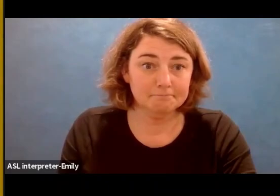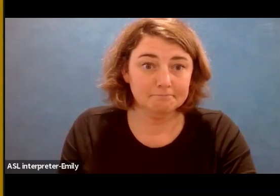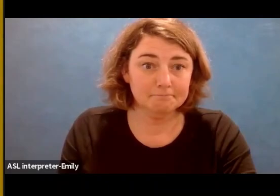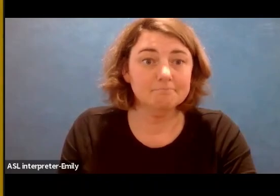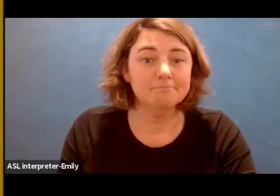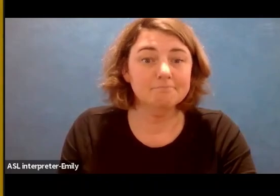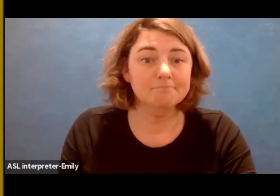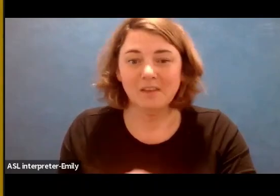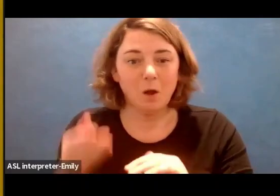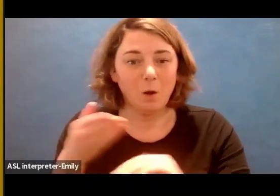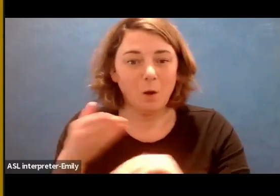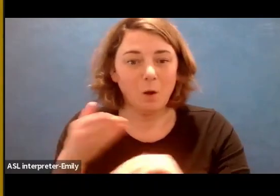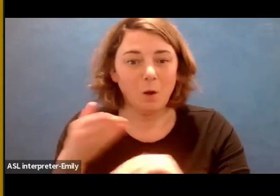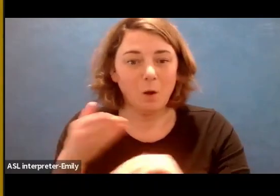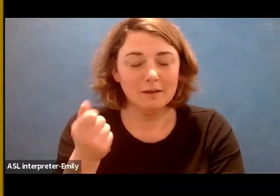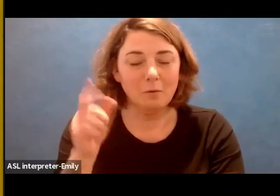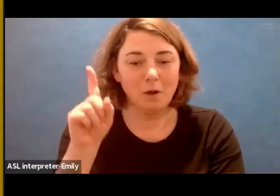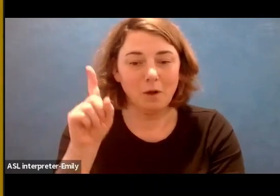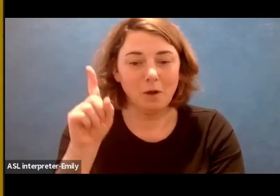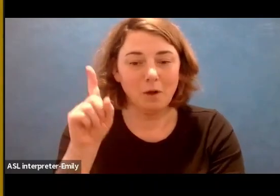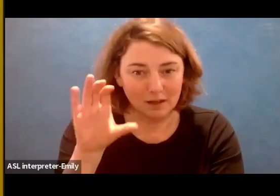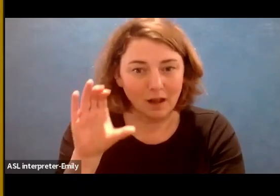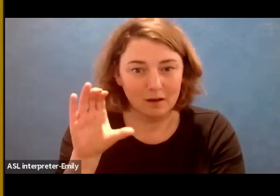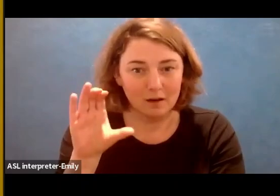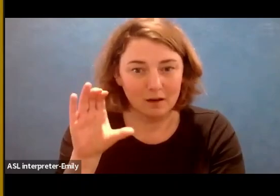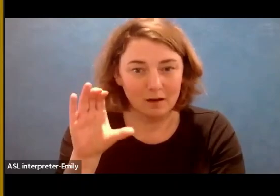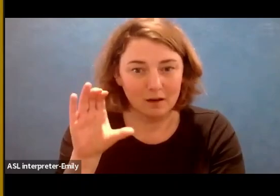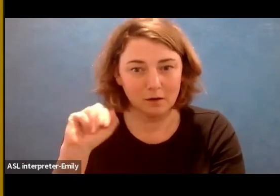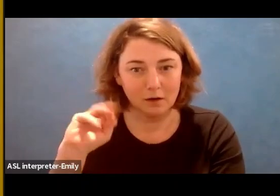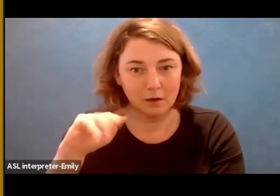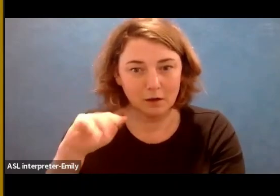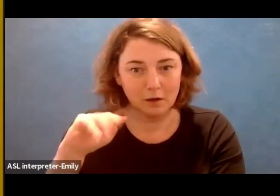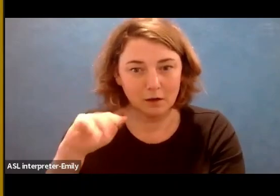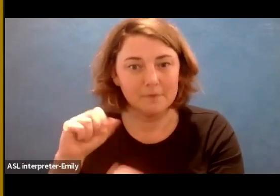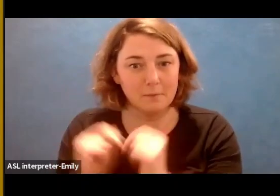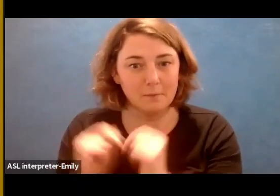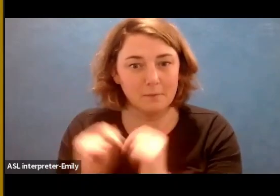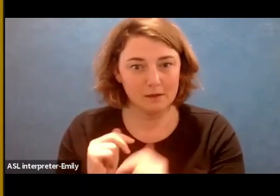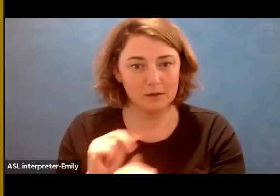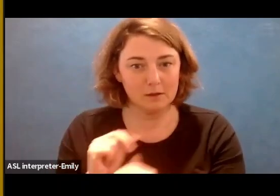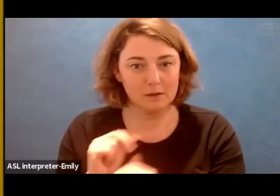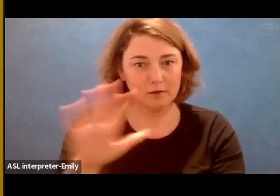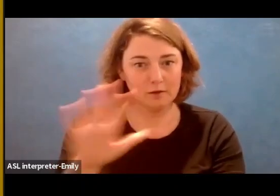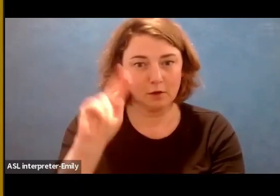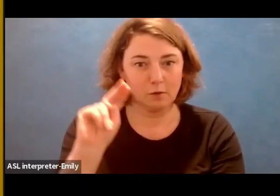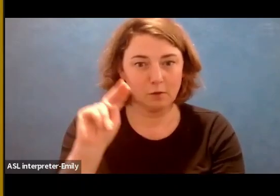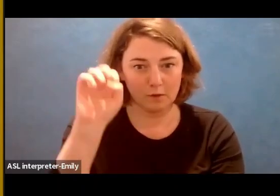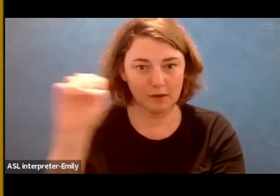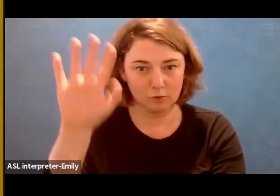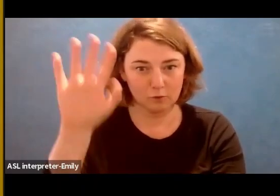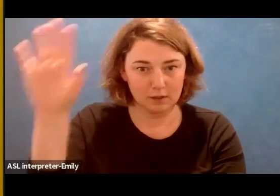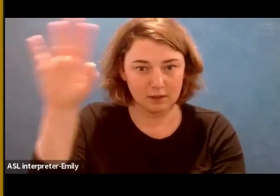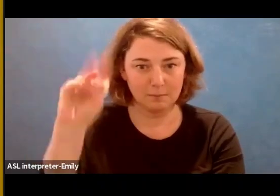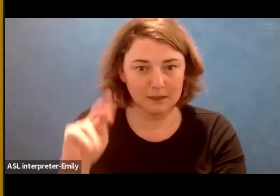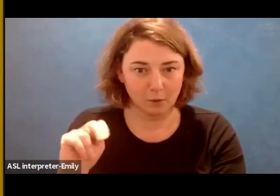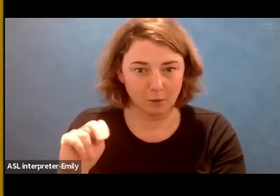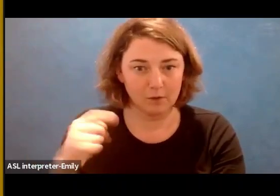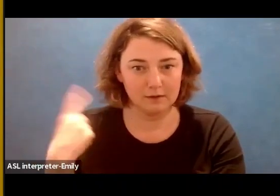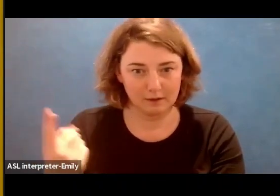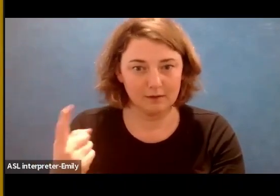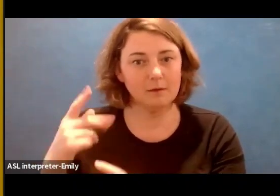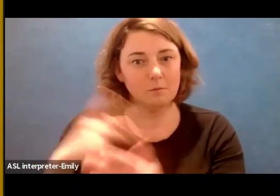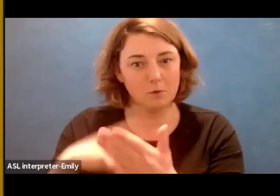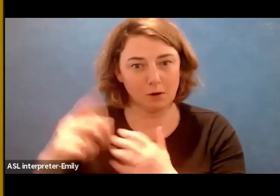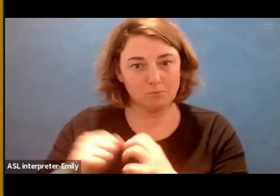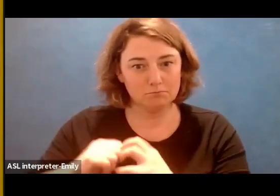And over 1,900 ramps have been built across northeastern Minnesota since the program inception. We're hoping